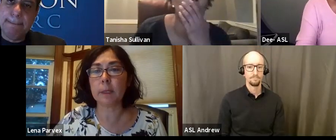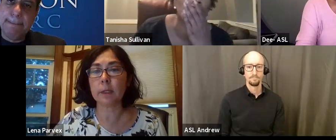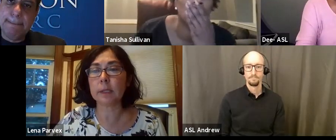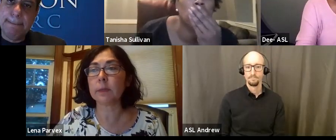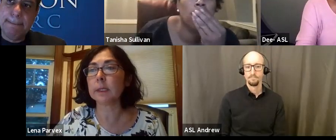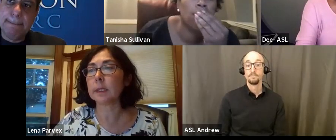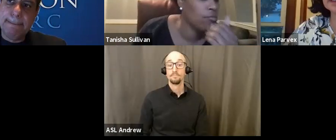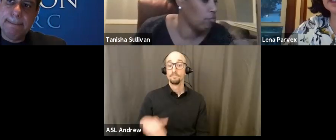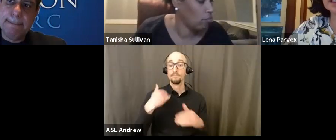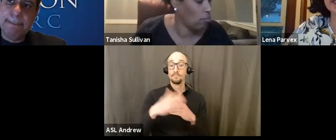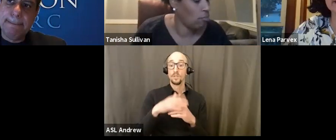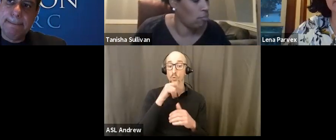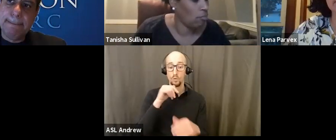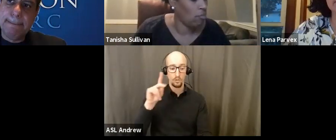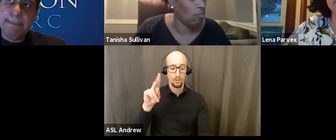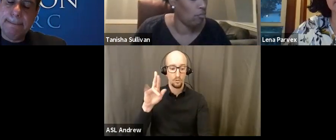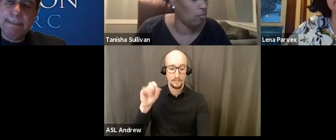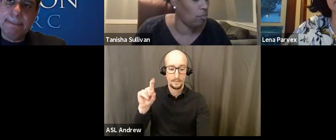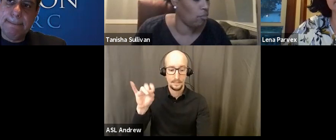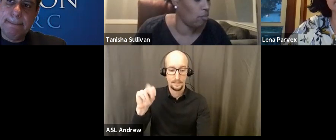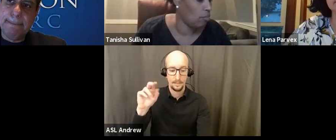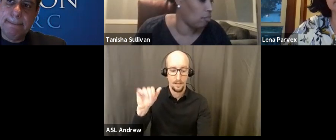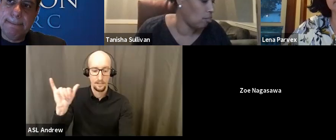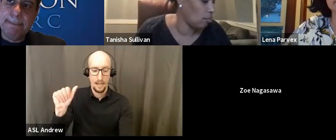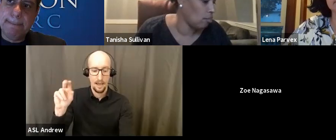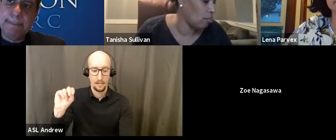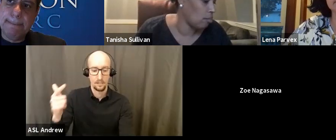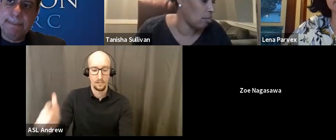Next speaker is Christina Yang.